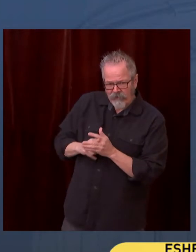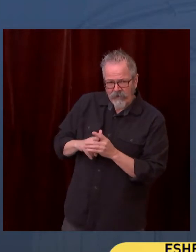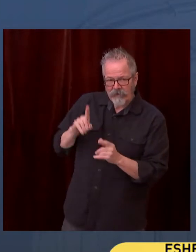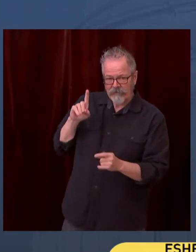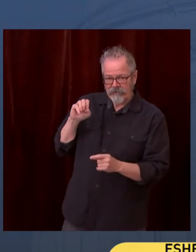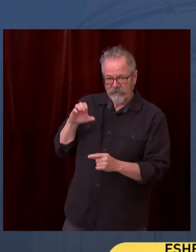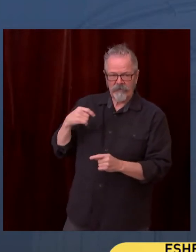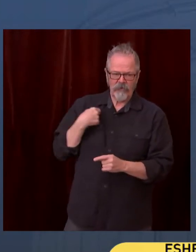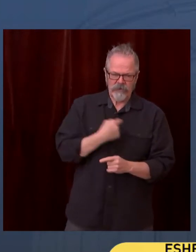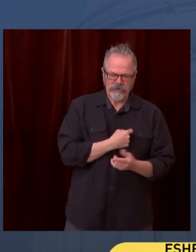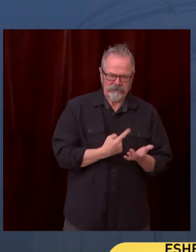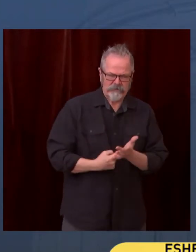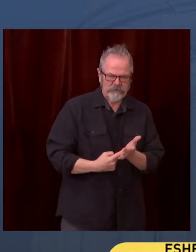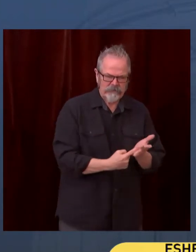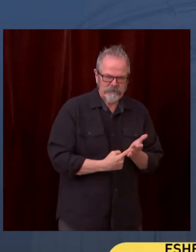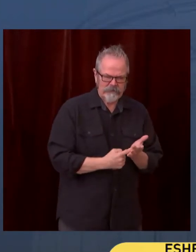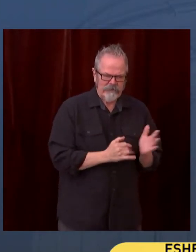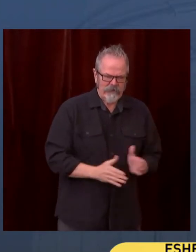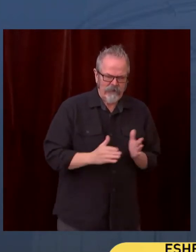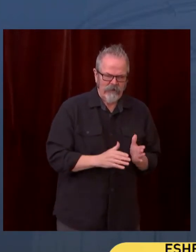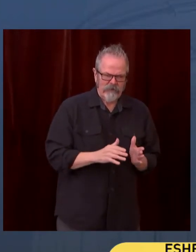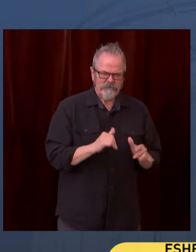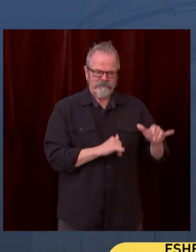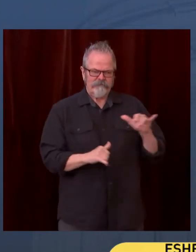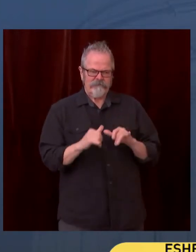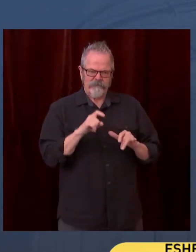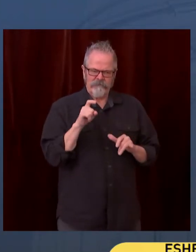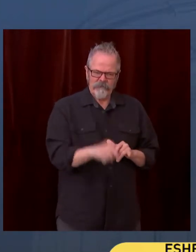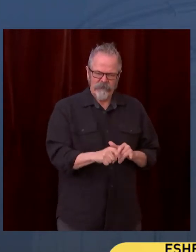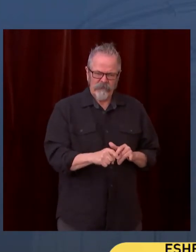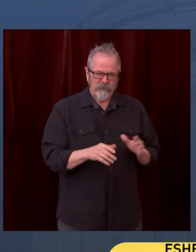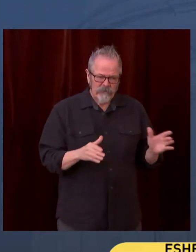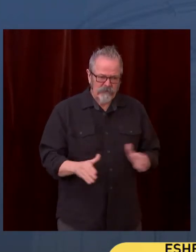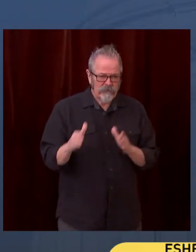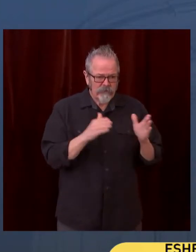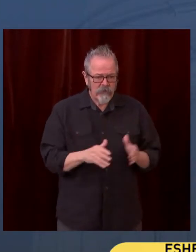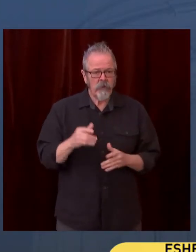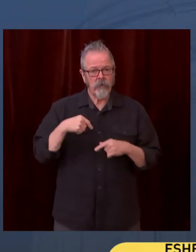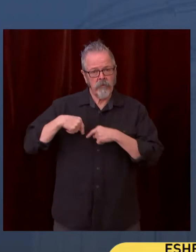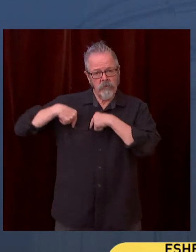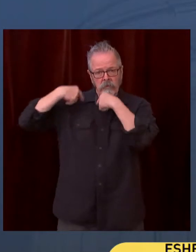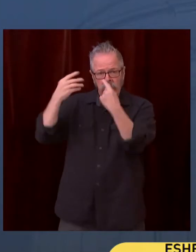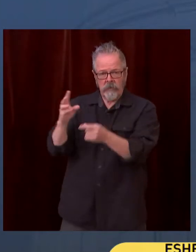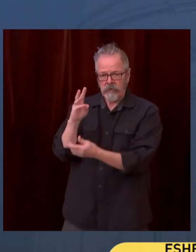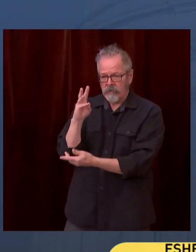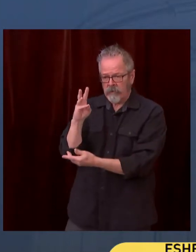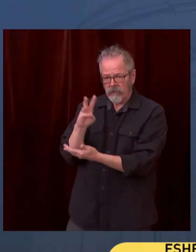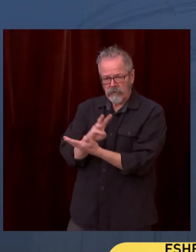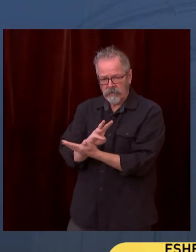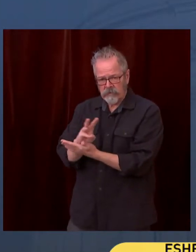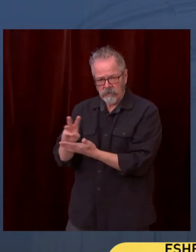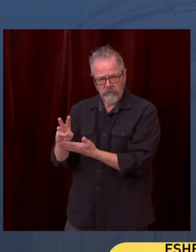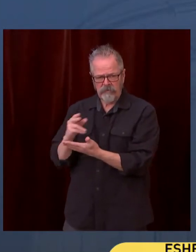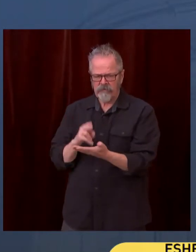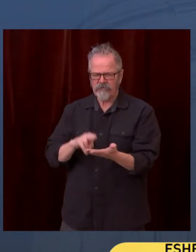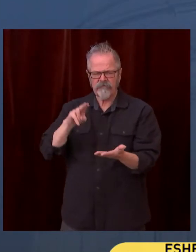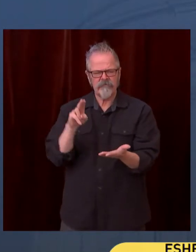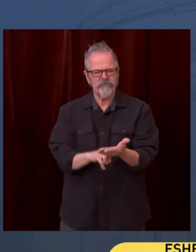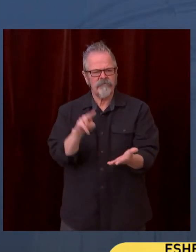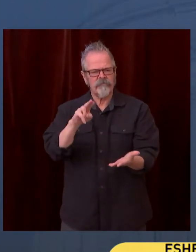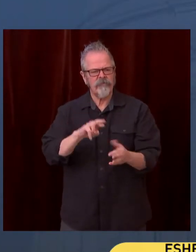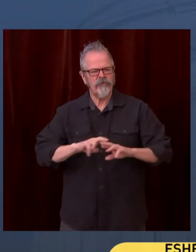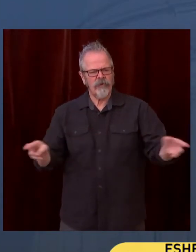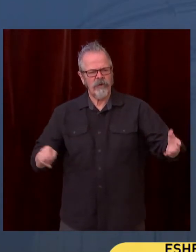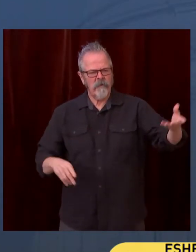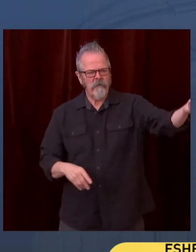be signed by the governor. That kind of shows you how quickly and how slowly the democratic process